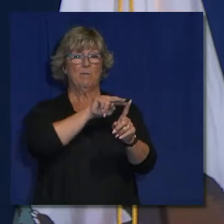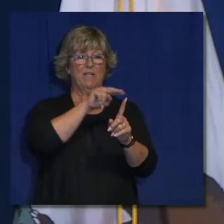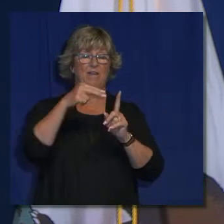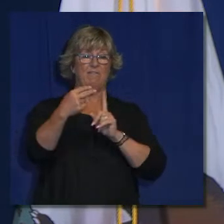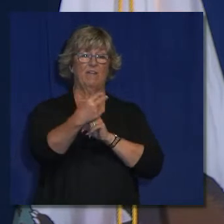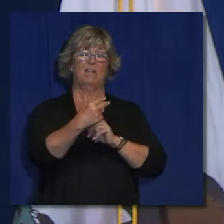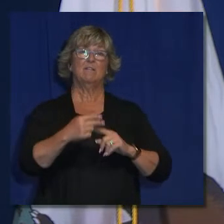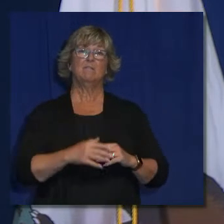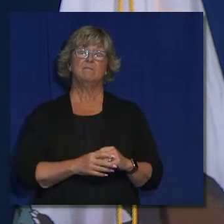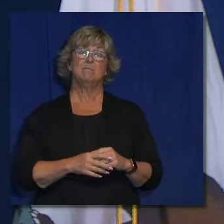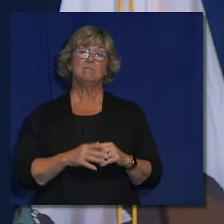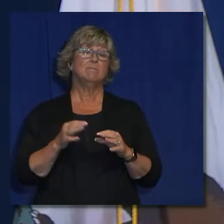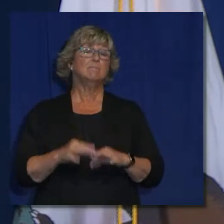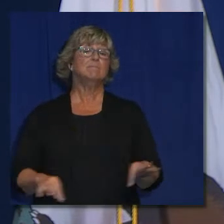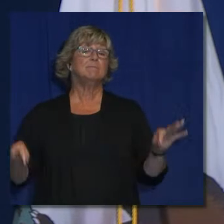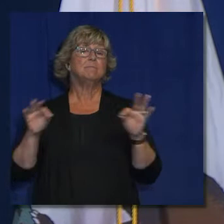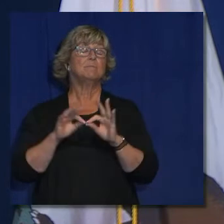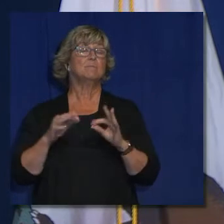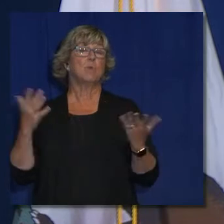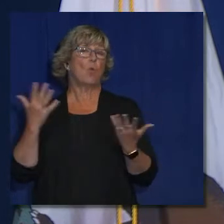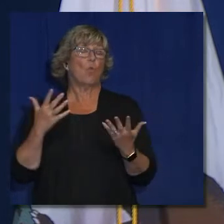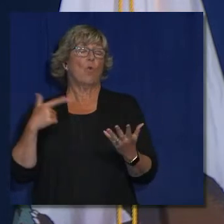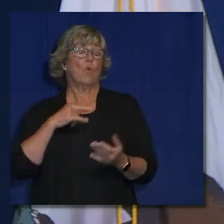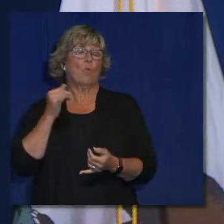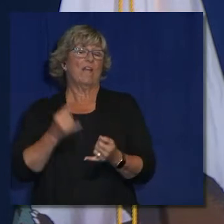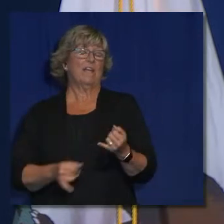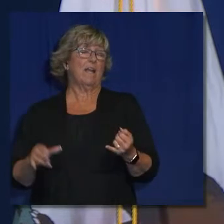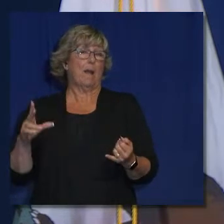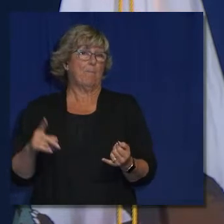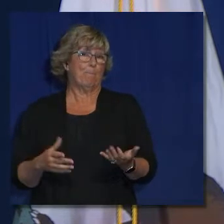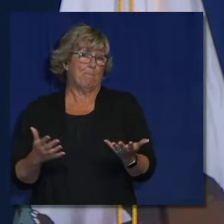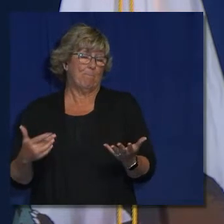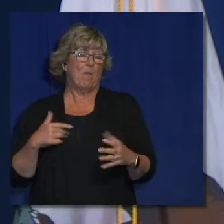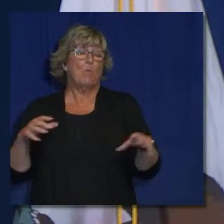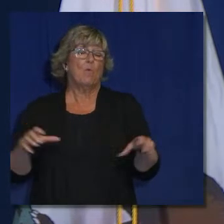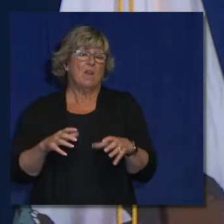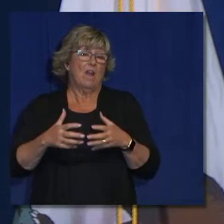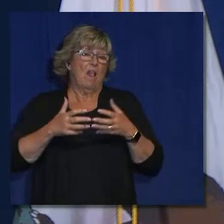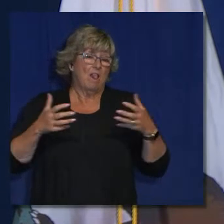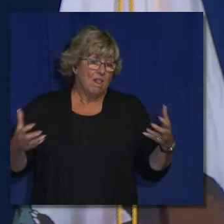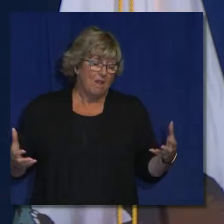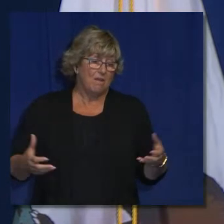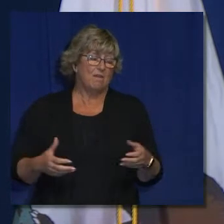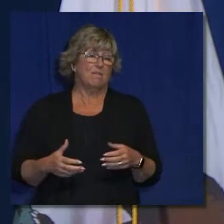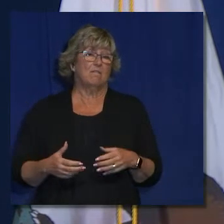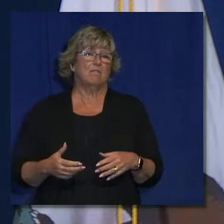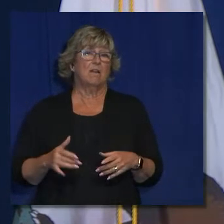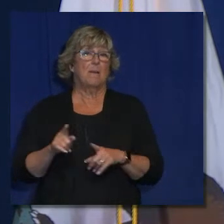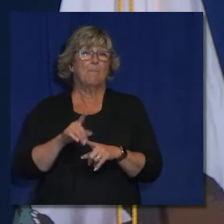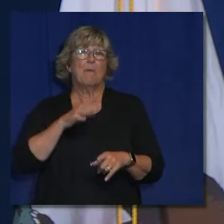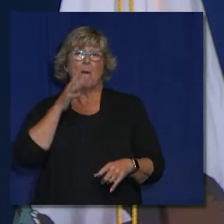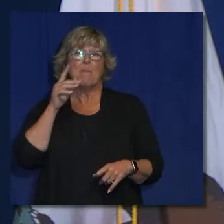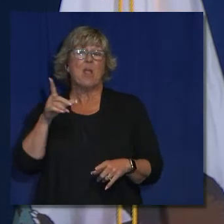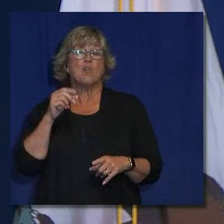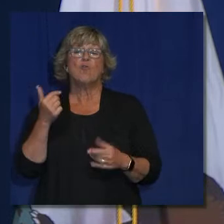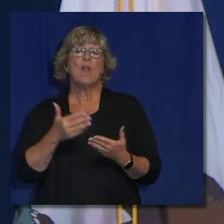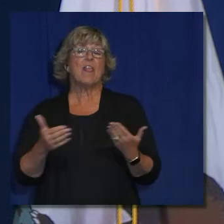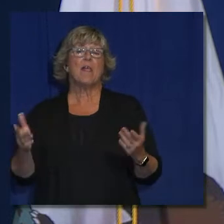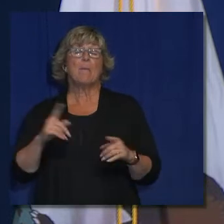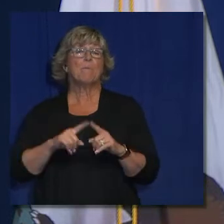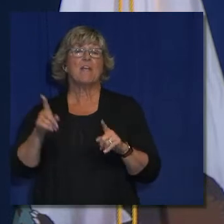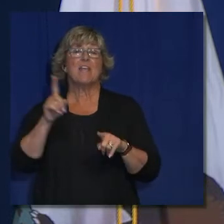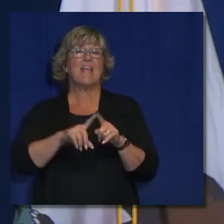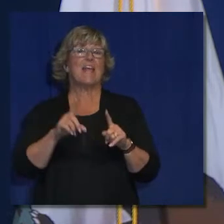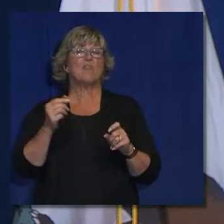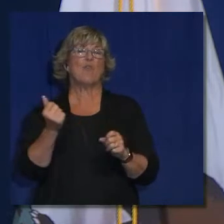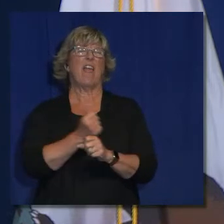view. And I think what matters is where we end up. So we did a lot. I think as my mom said, you can do anything, but you can't